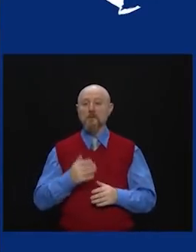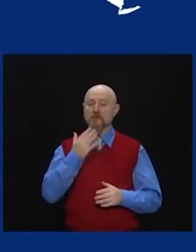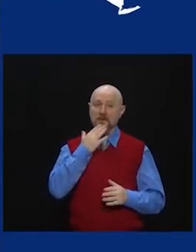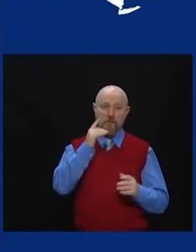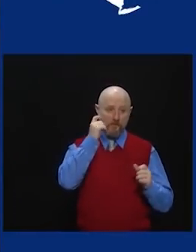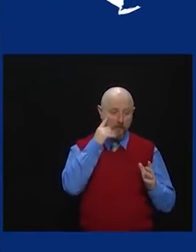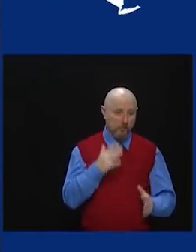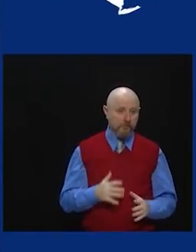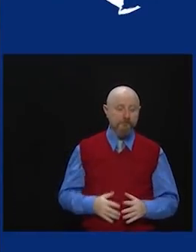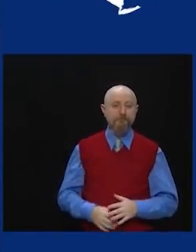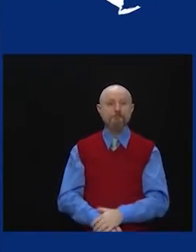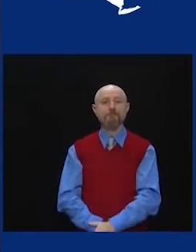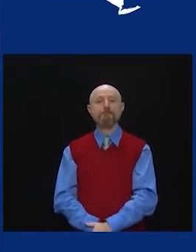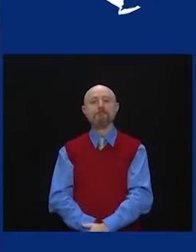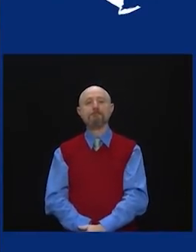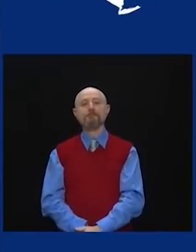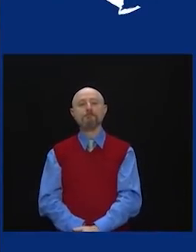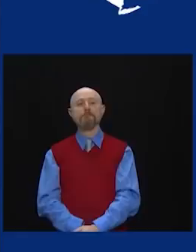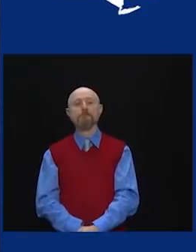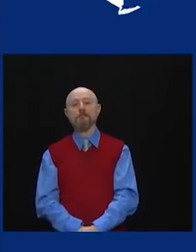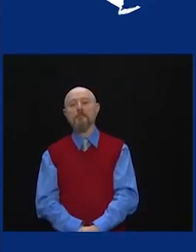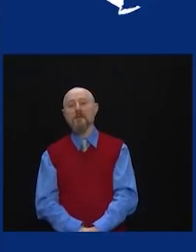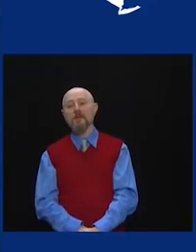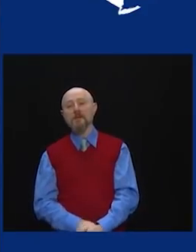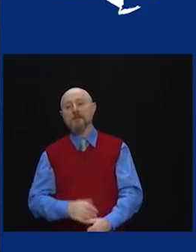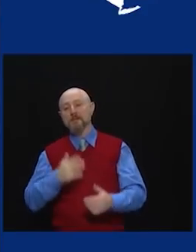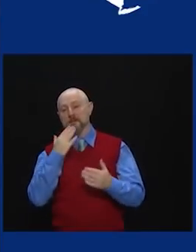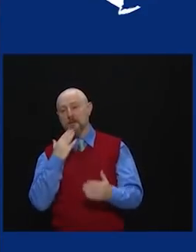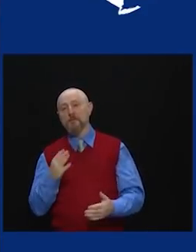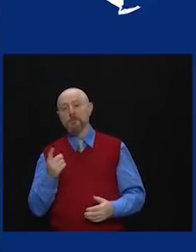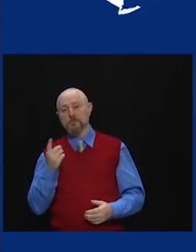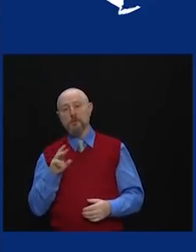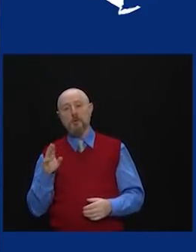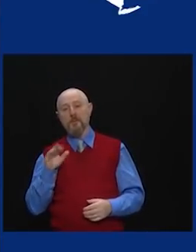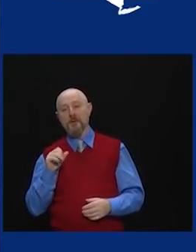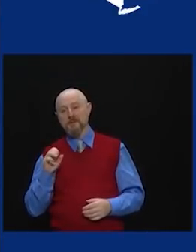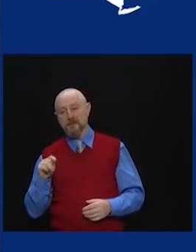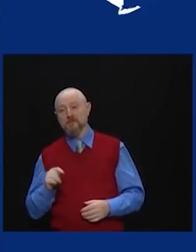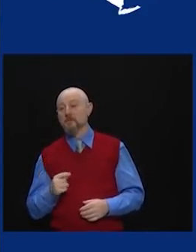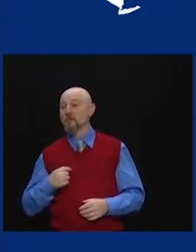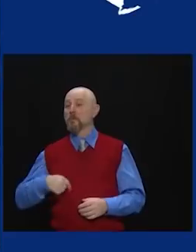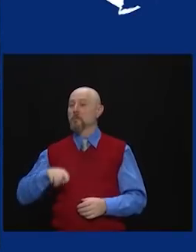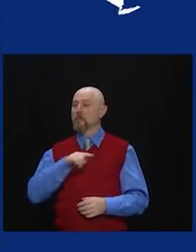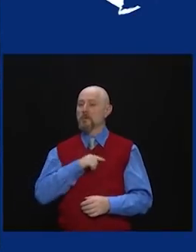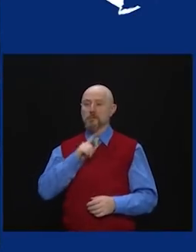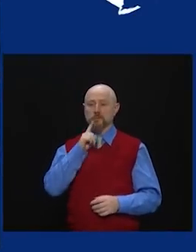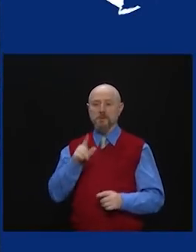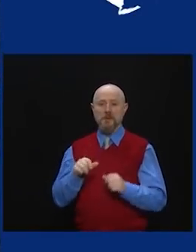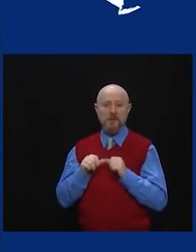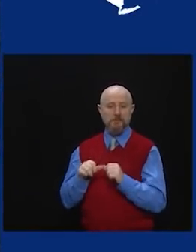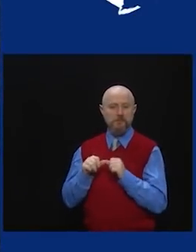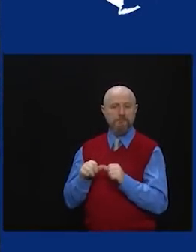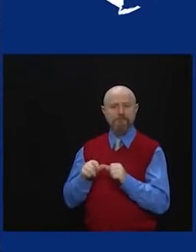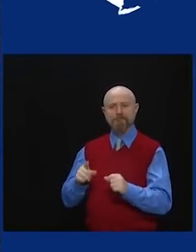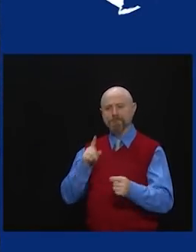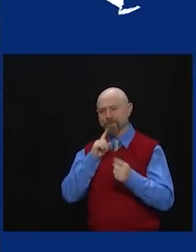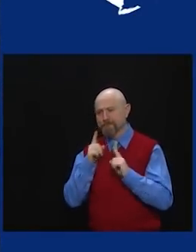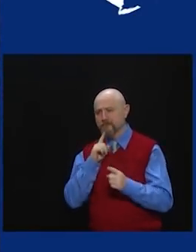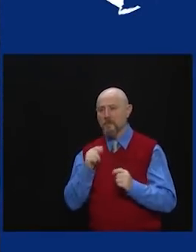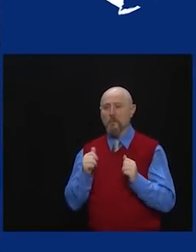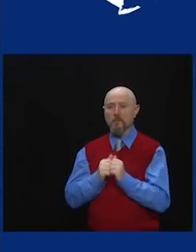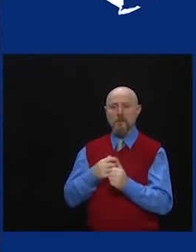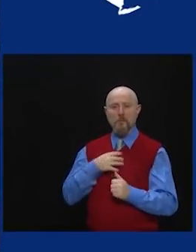Thank you, Dr. Bassett, and we are in constant communication with the White House and Pfizer, reminding them that is a homegrown New York State company.